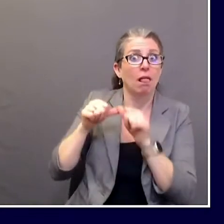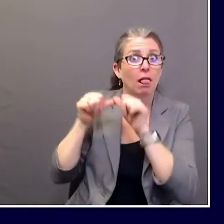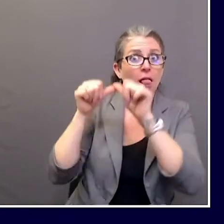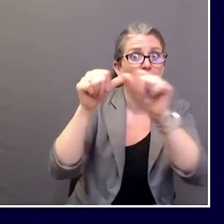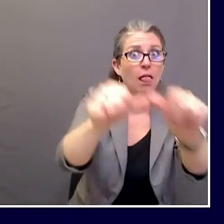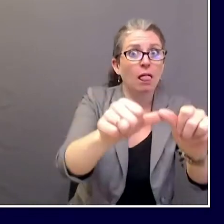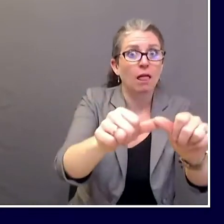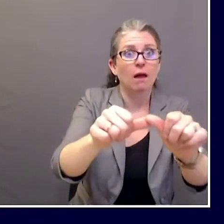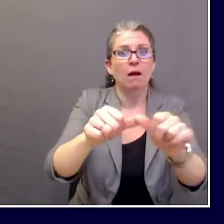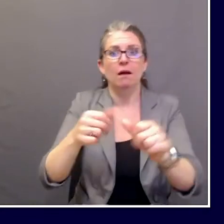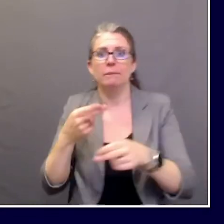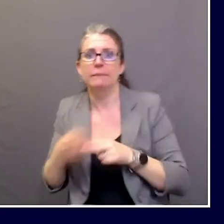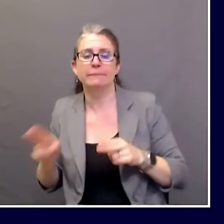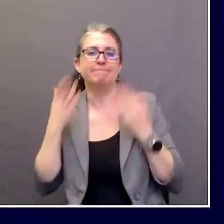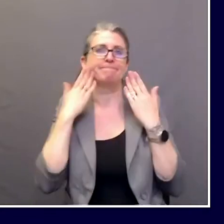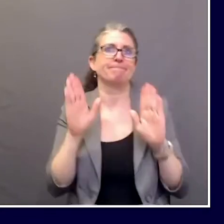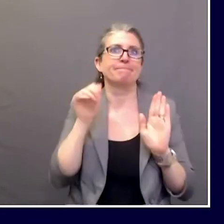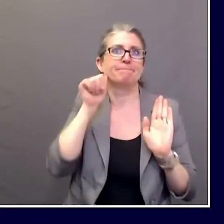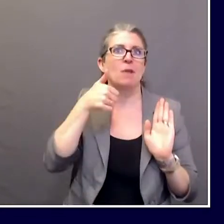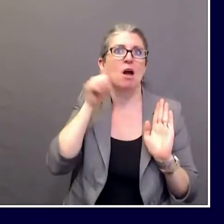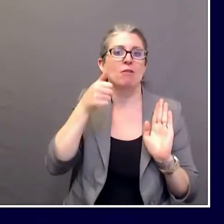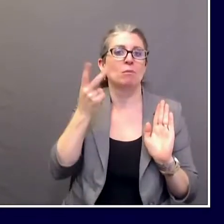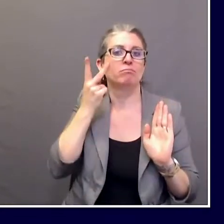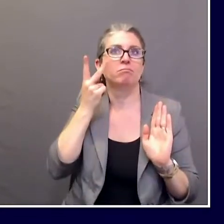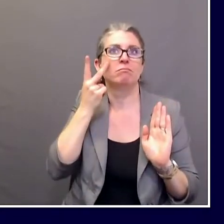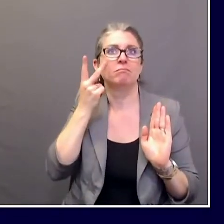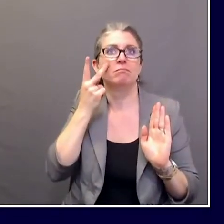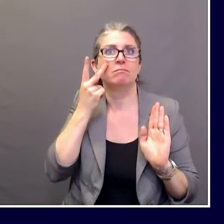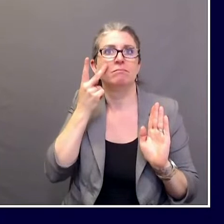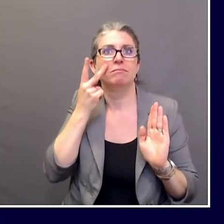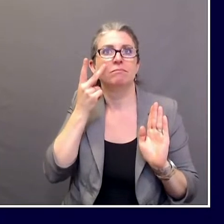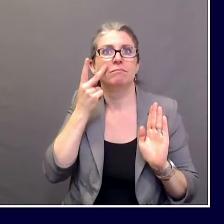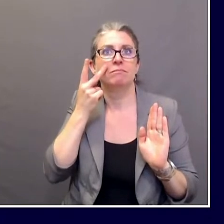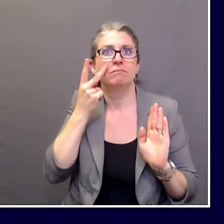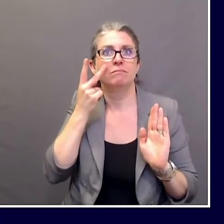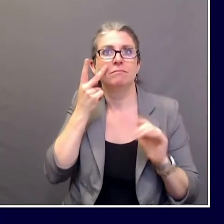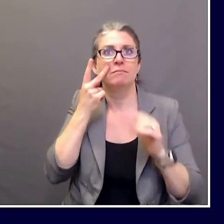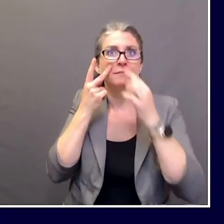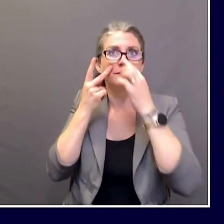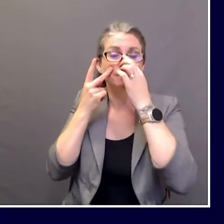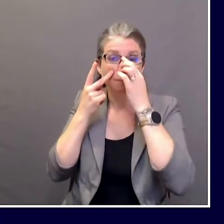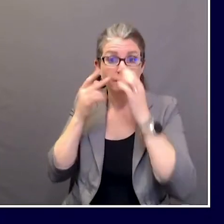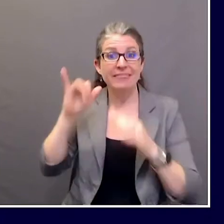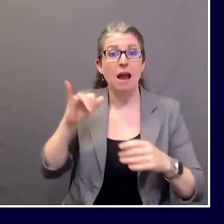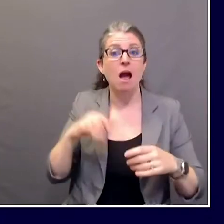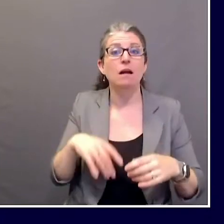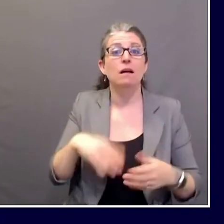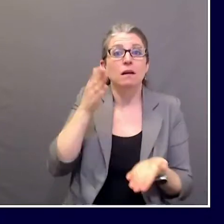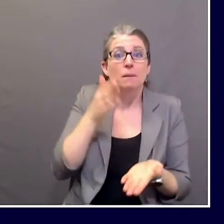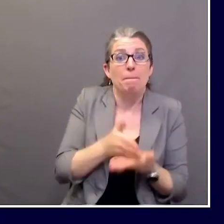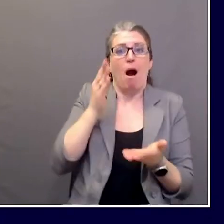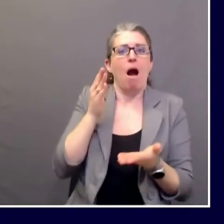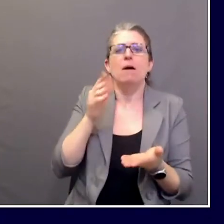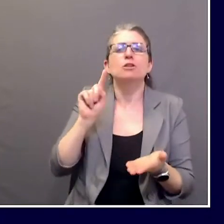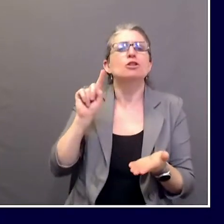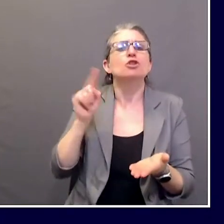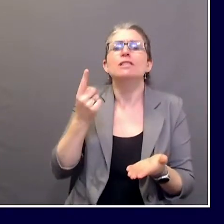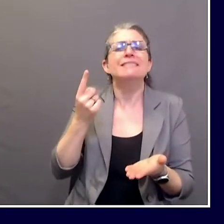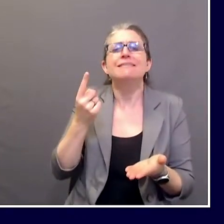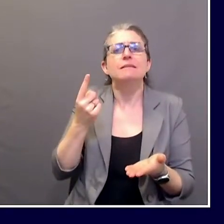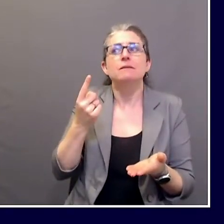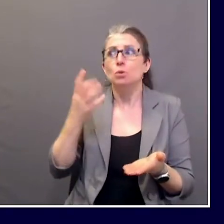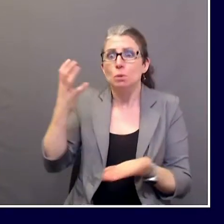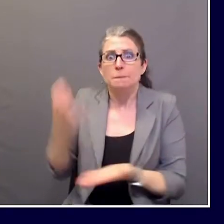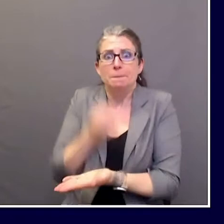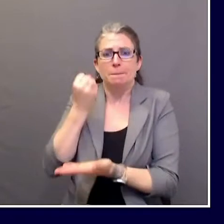as the general public about what's going on. So healthcare providers can be on the lookout for these symptoms and know to treat it this way as